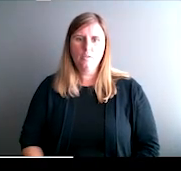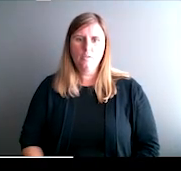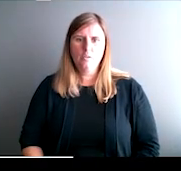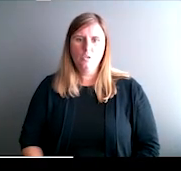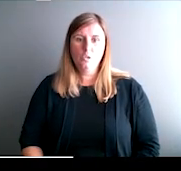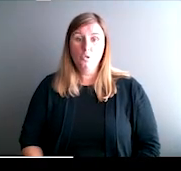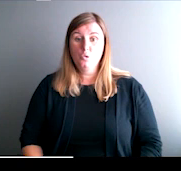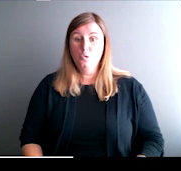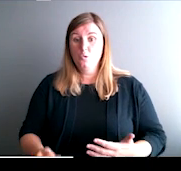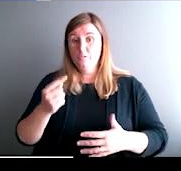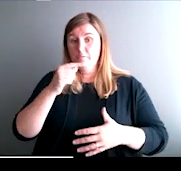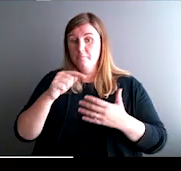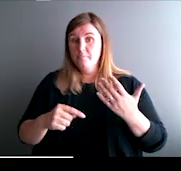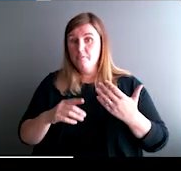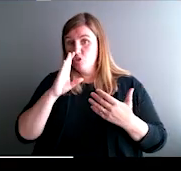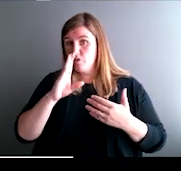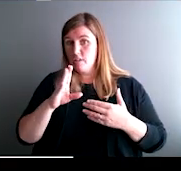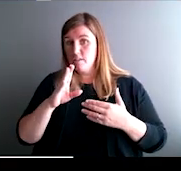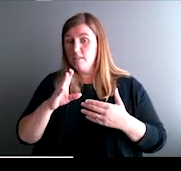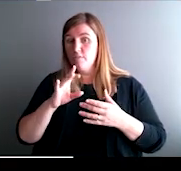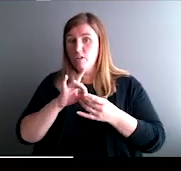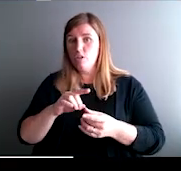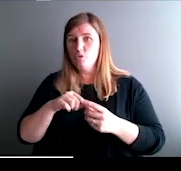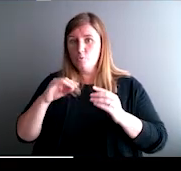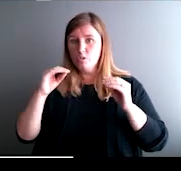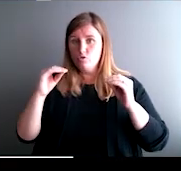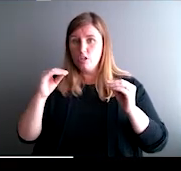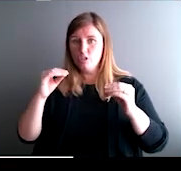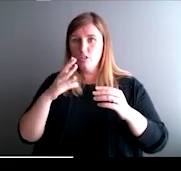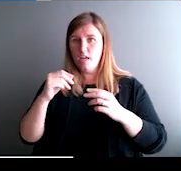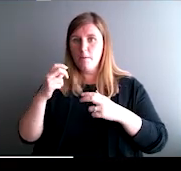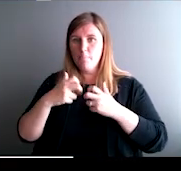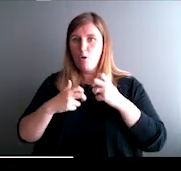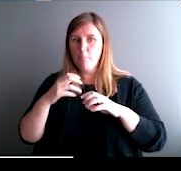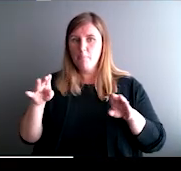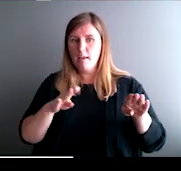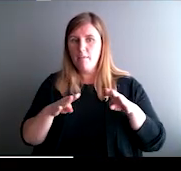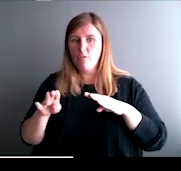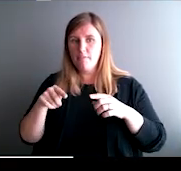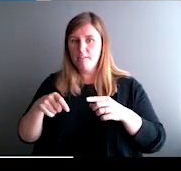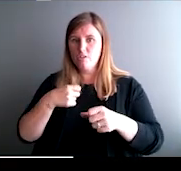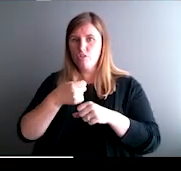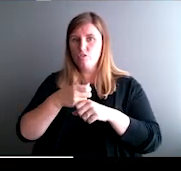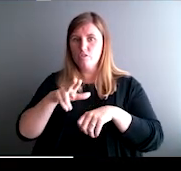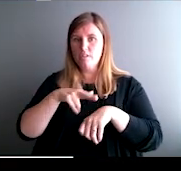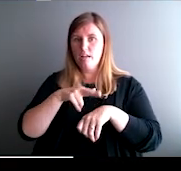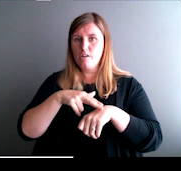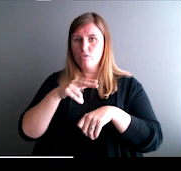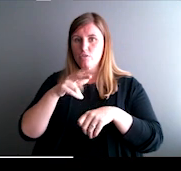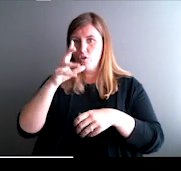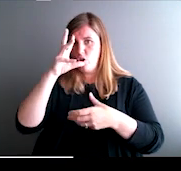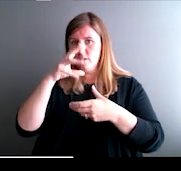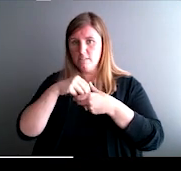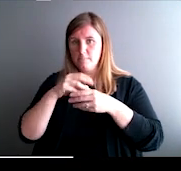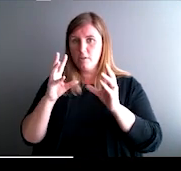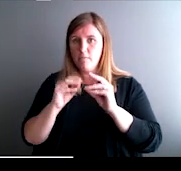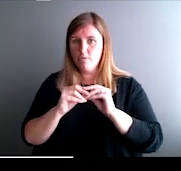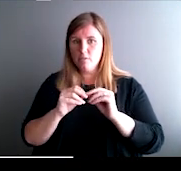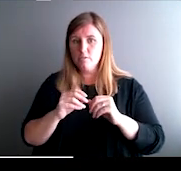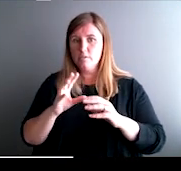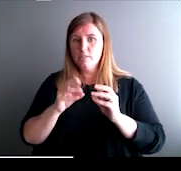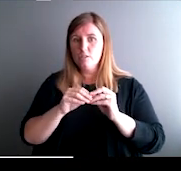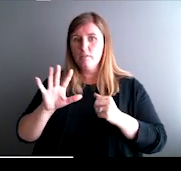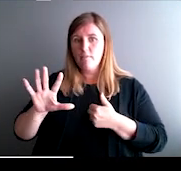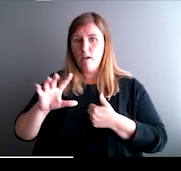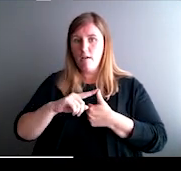that are directly related to both instruction and problem behavior at this year's National Autism Conference. Session